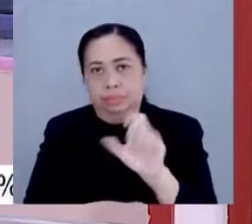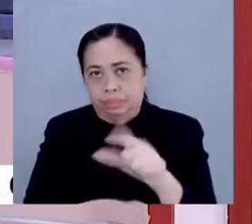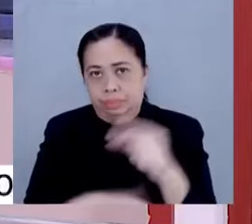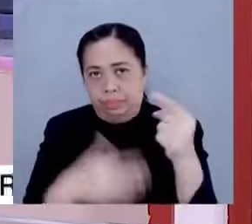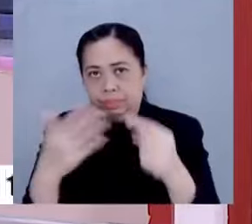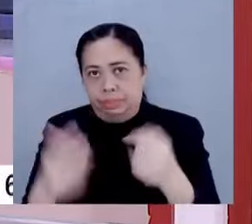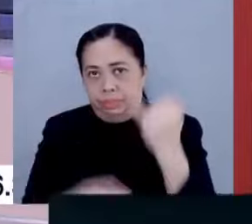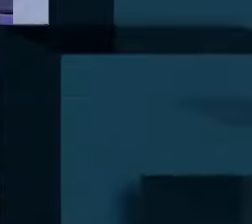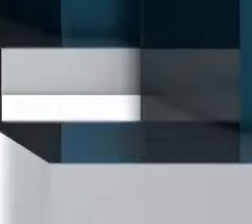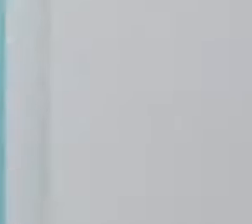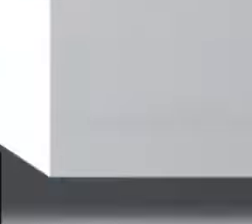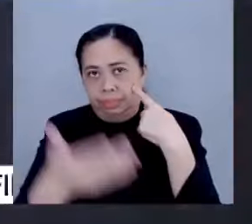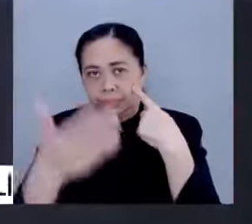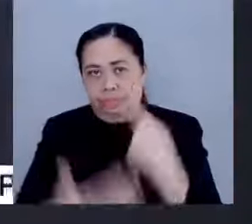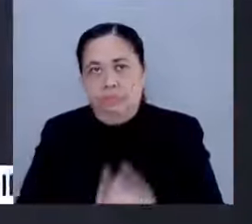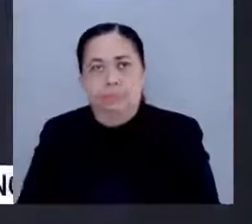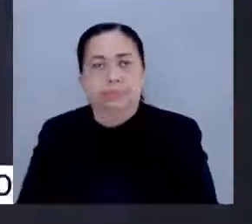Jackie Pascual.